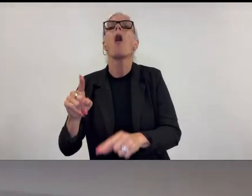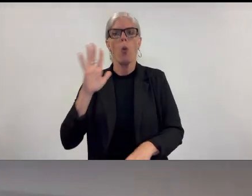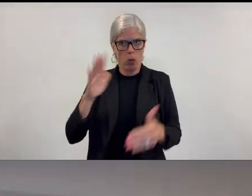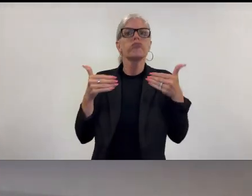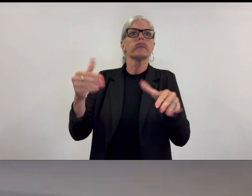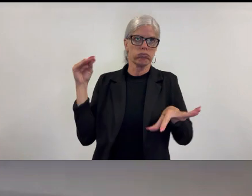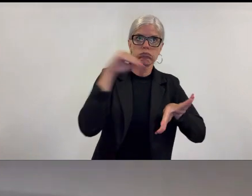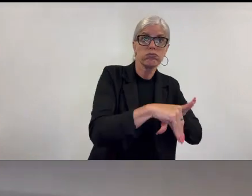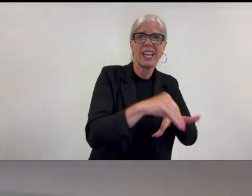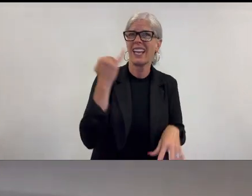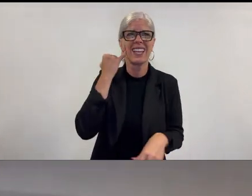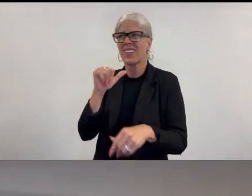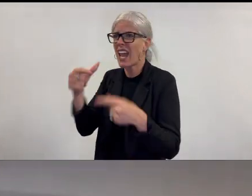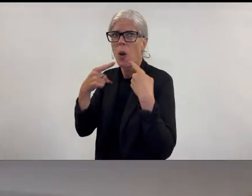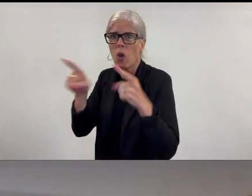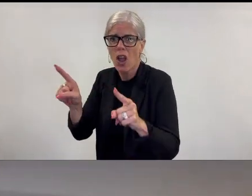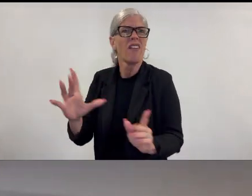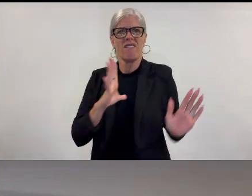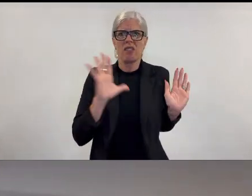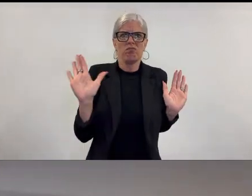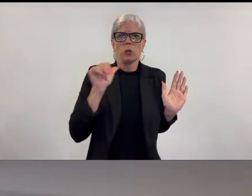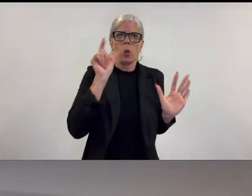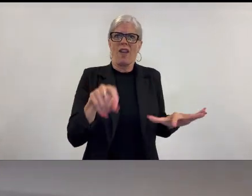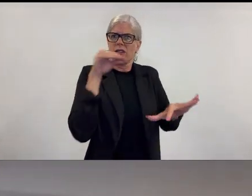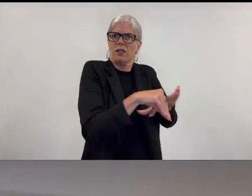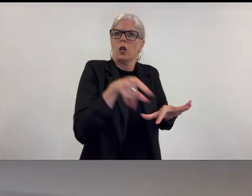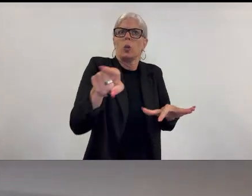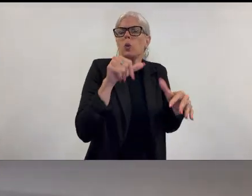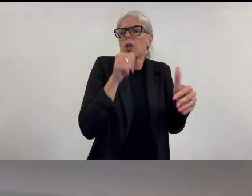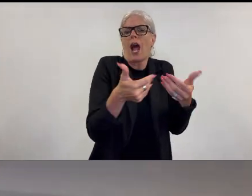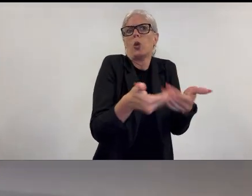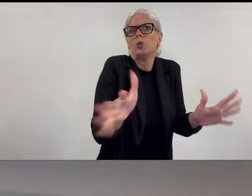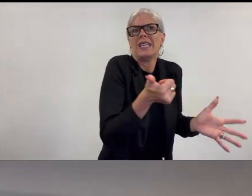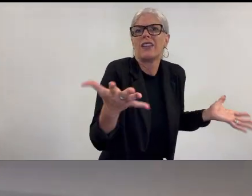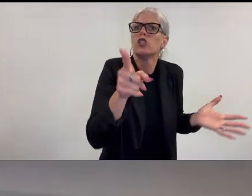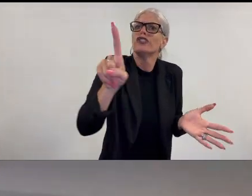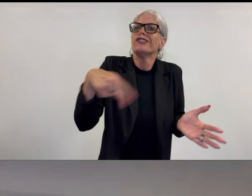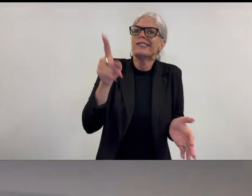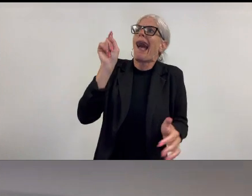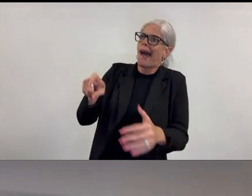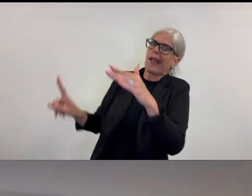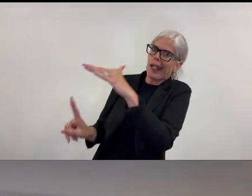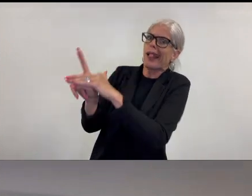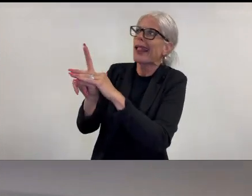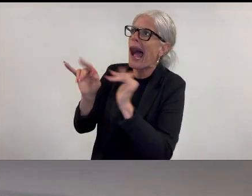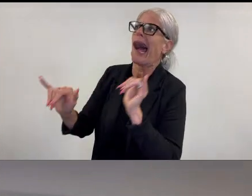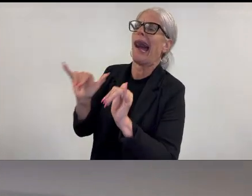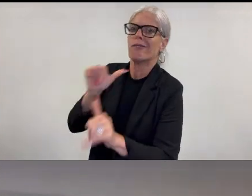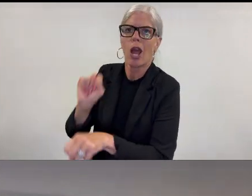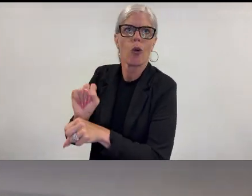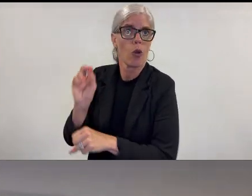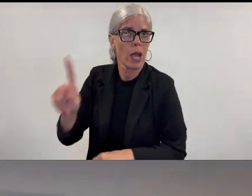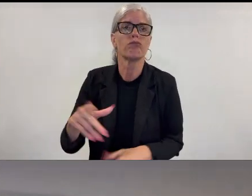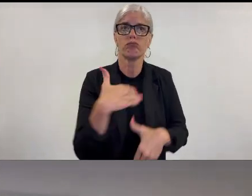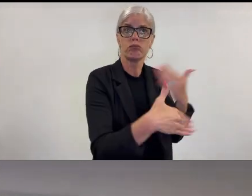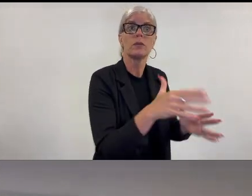If it doesn't, you didn't lose anything except seeing that provider. So it's a worthy step. And then there are some